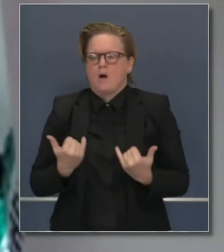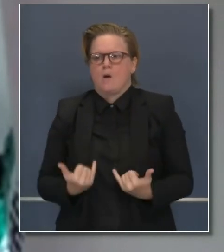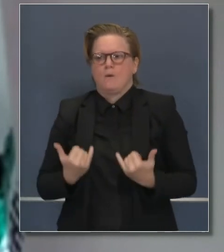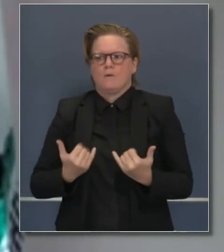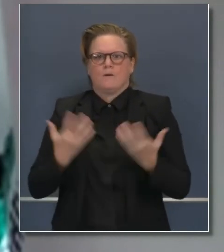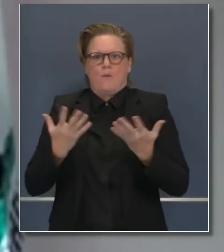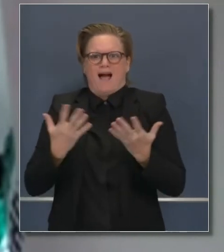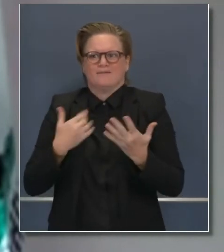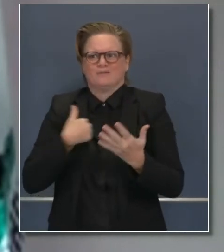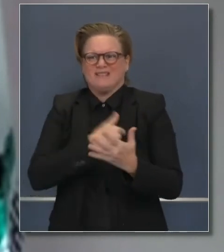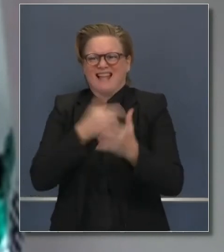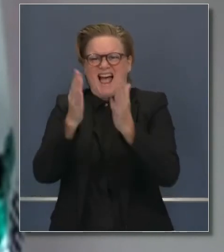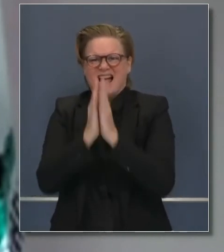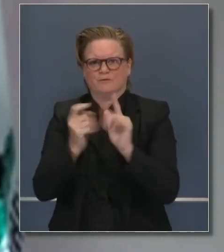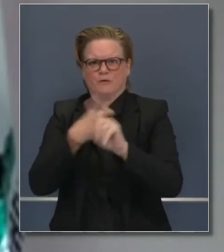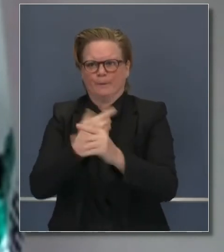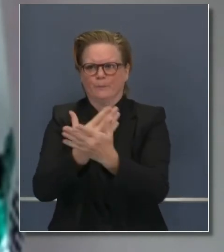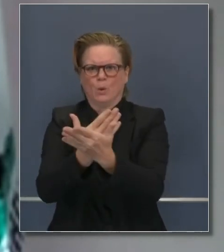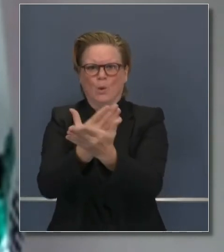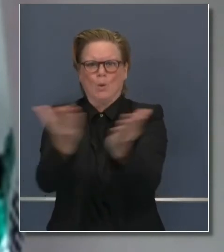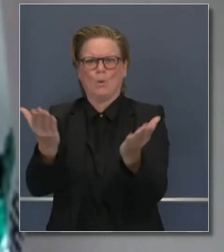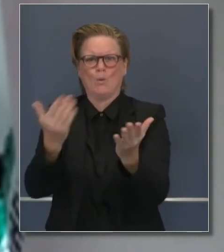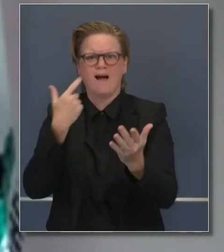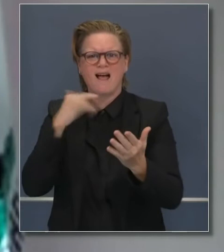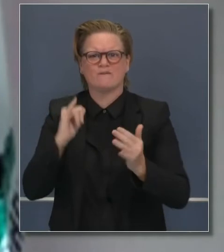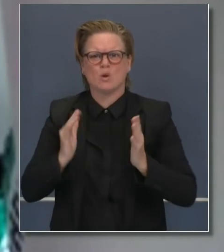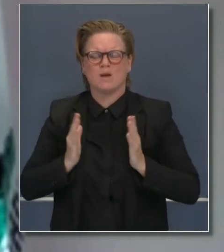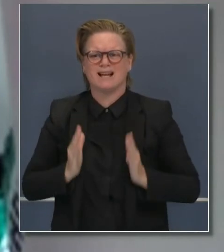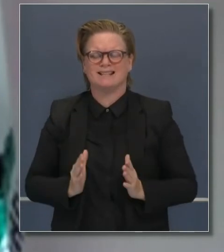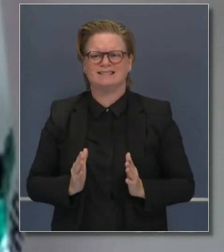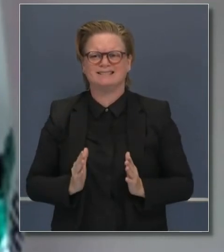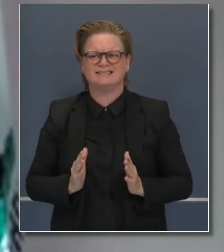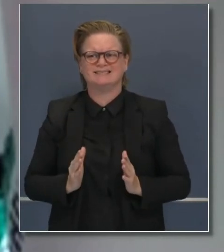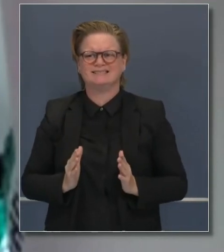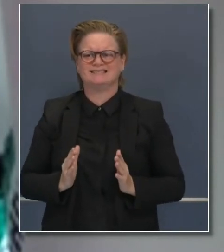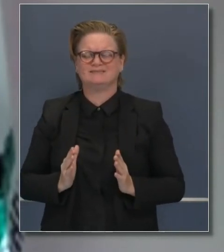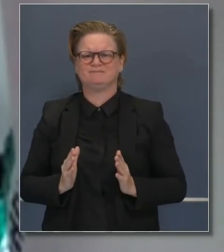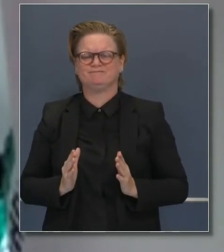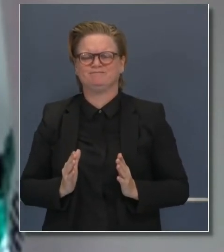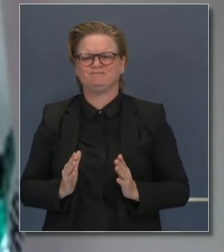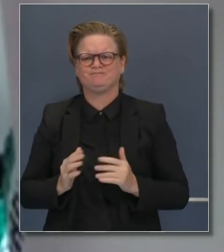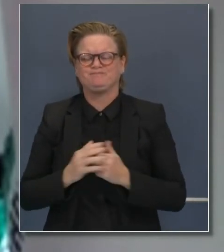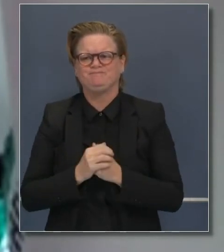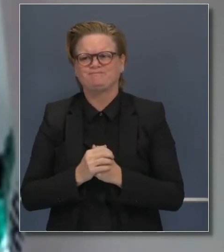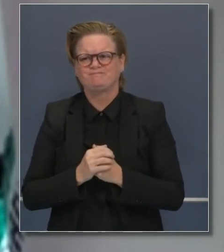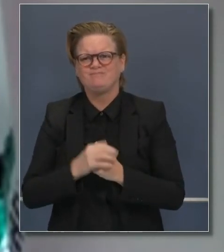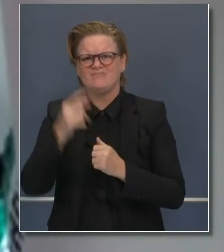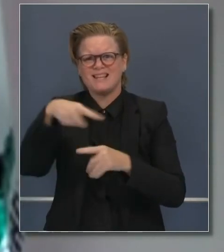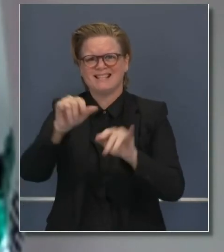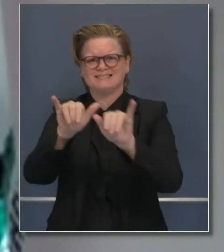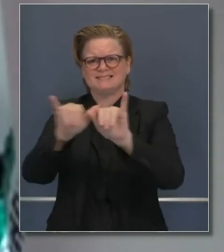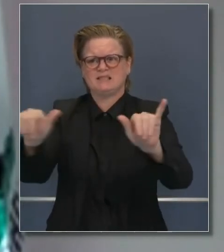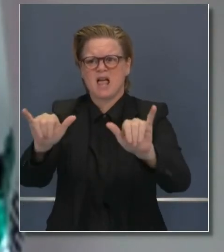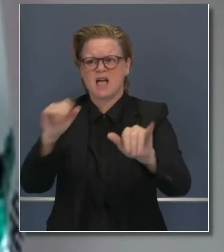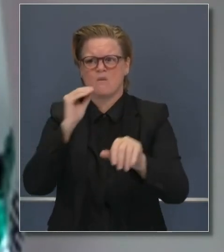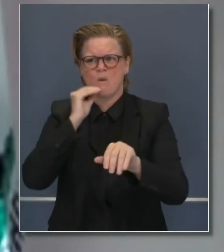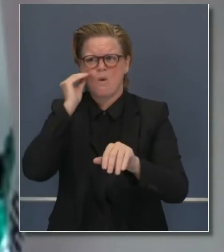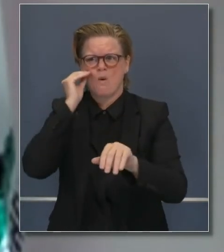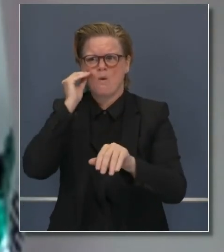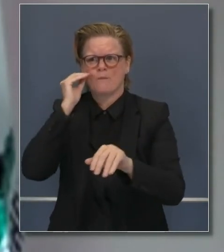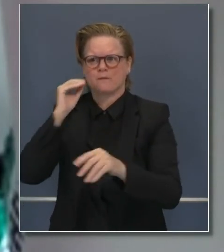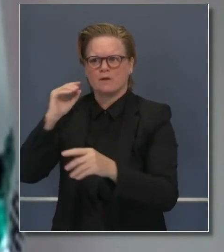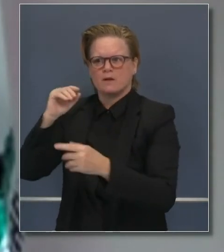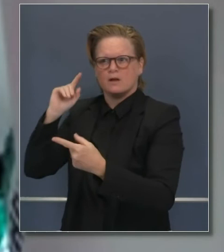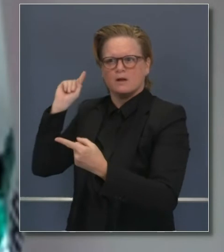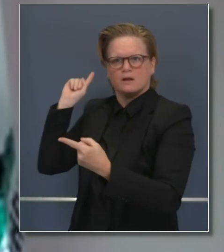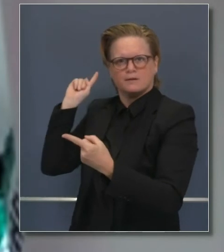coming together and reducing transmission through our own actions, not just how to mix safely, as we've been talking